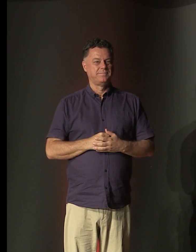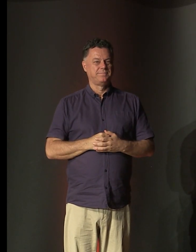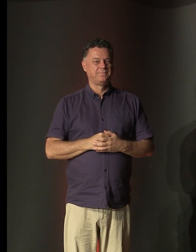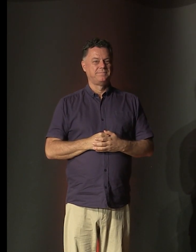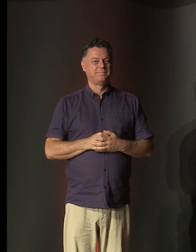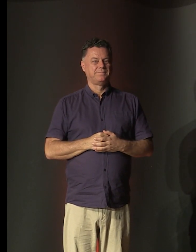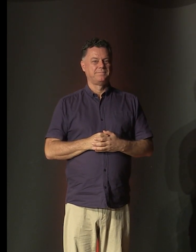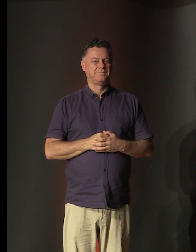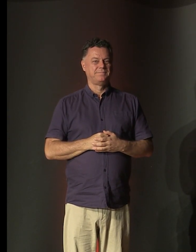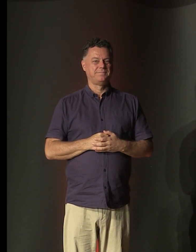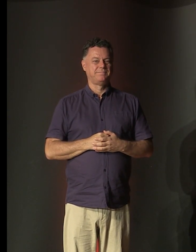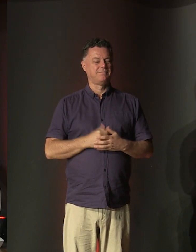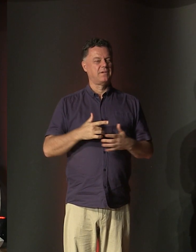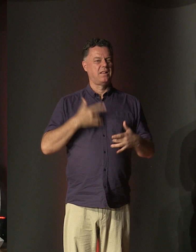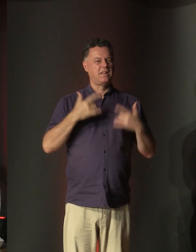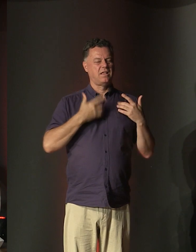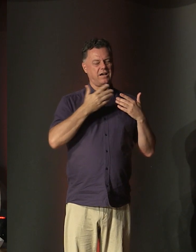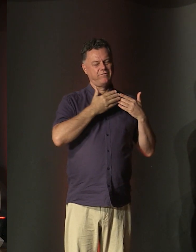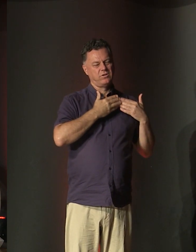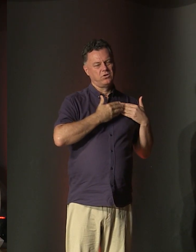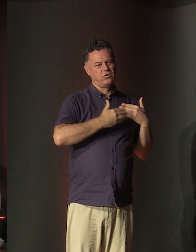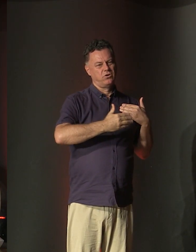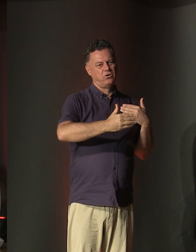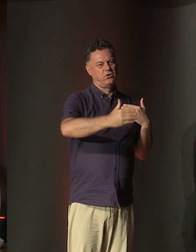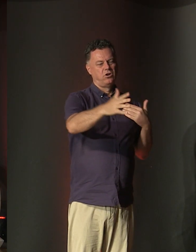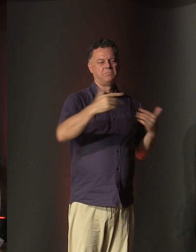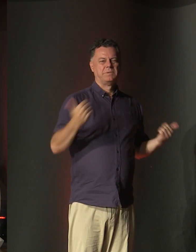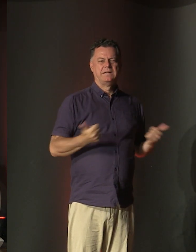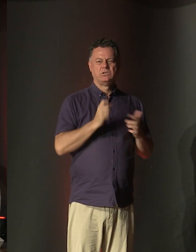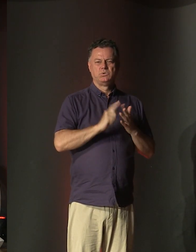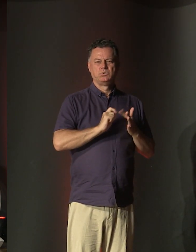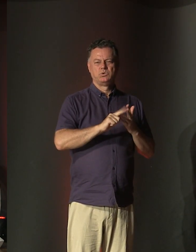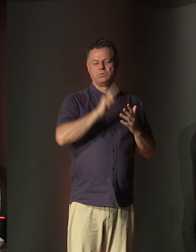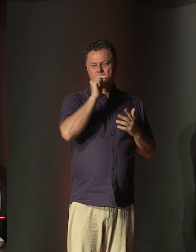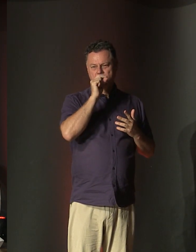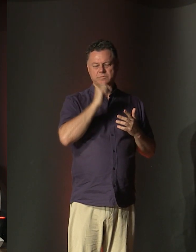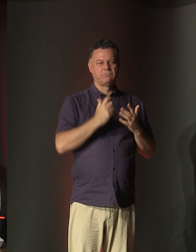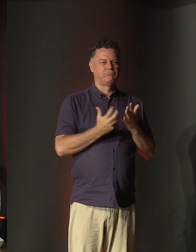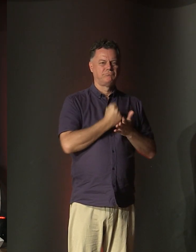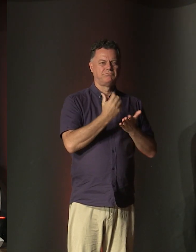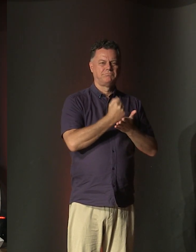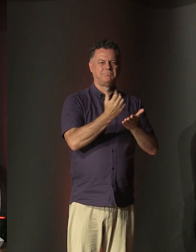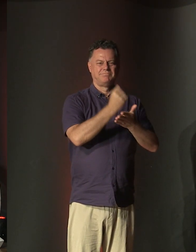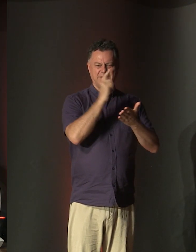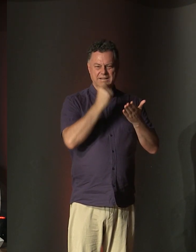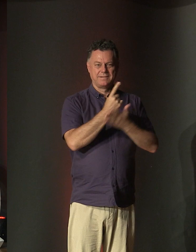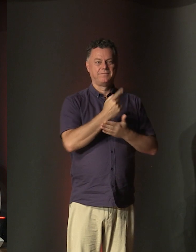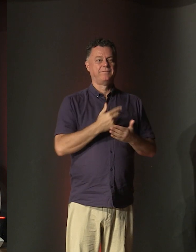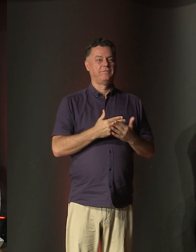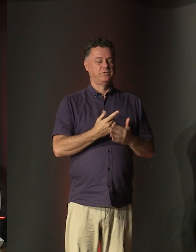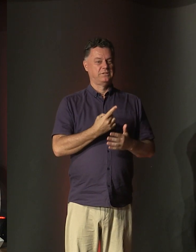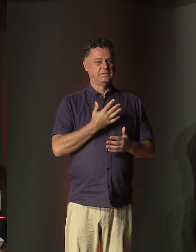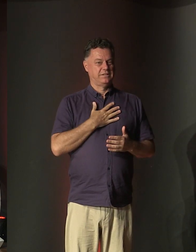a long life of possibilities, of opportunities for